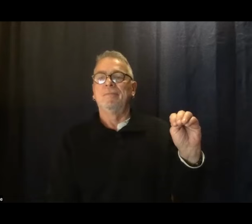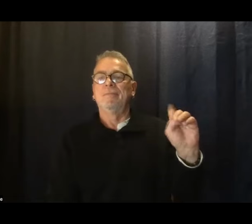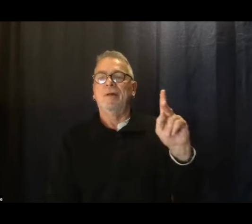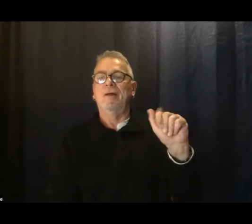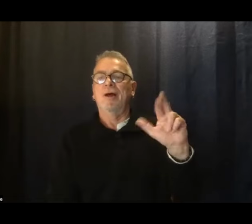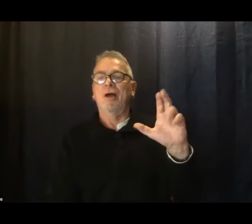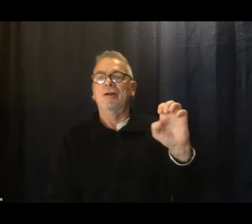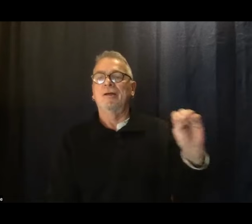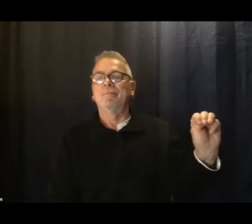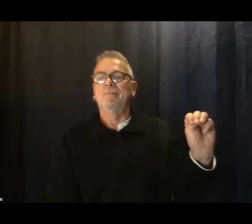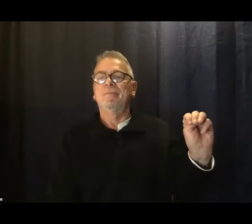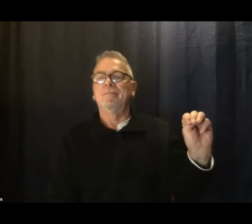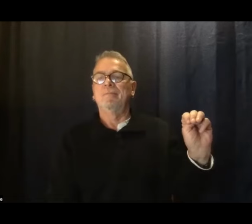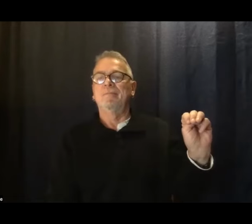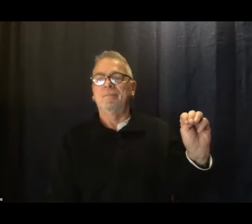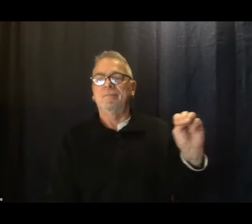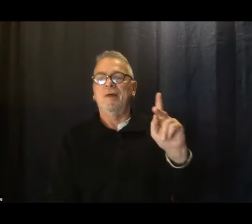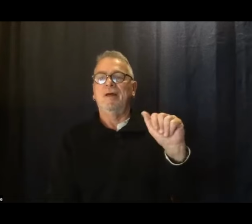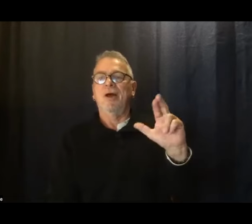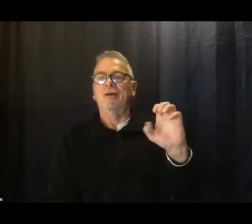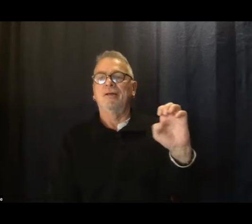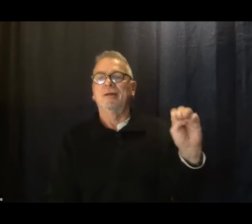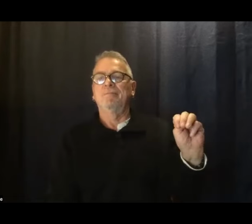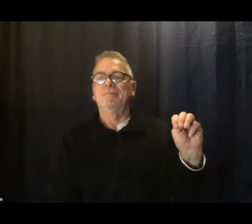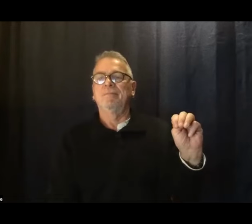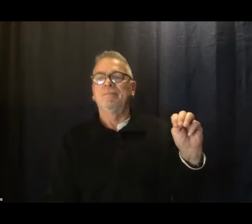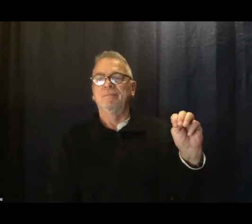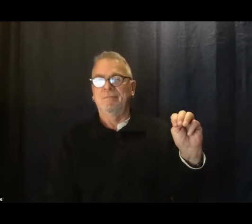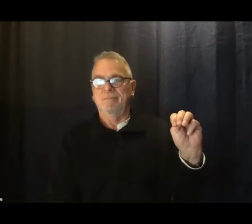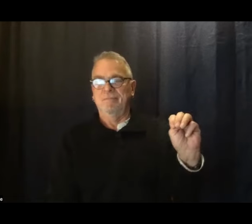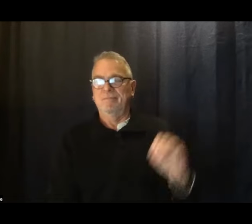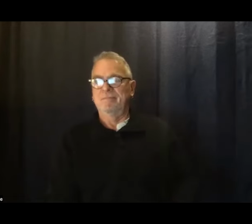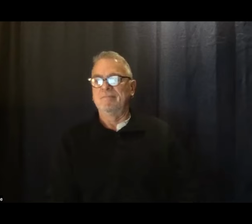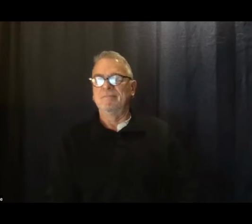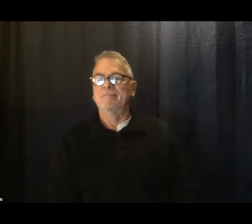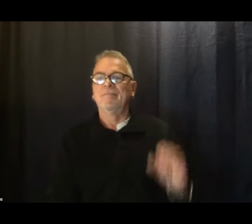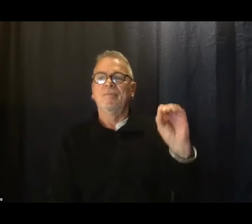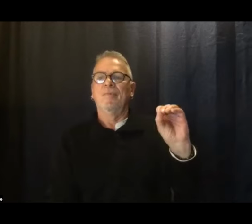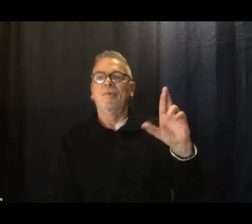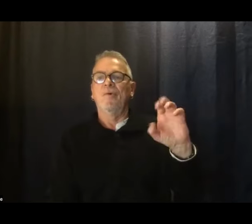I really do hope that you're seeing the difference between the two production styles.